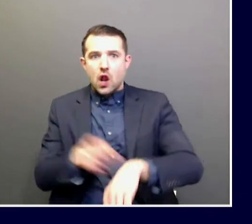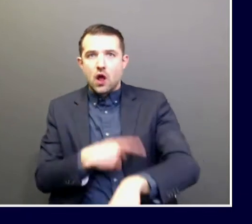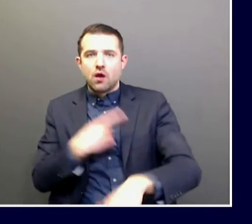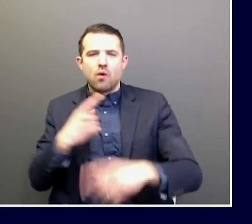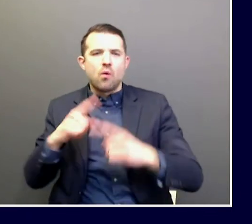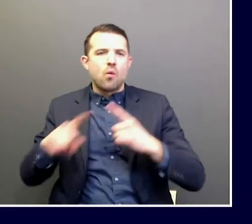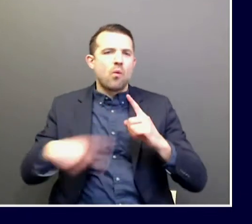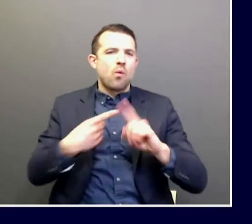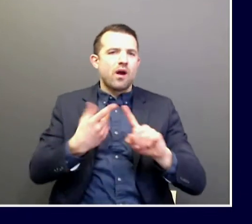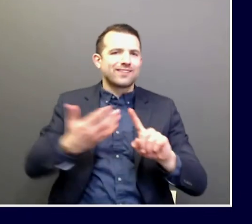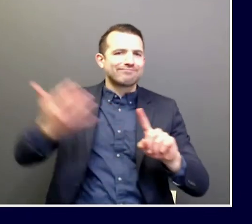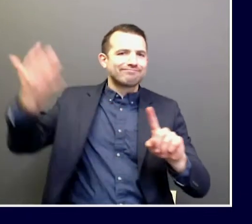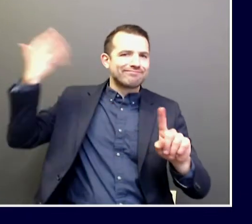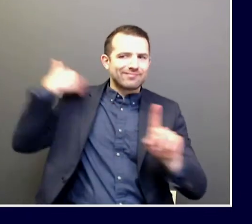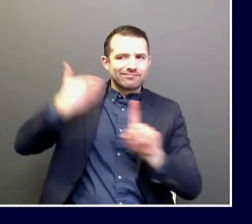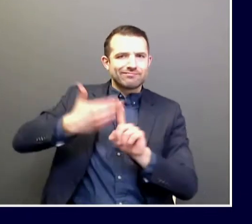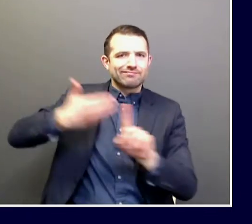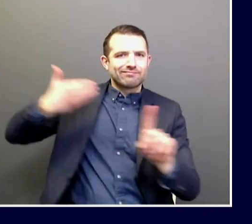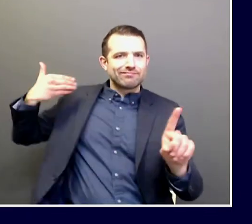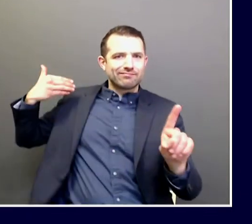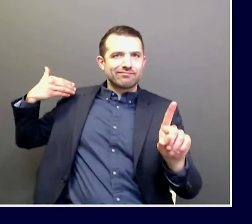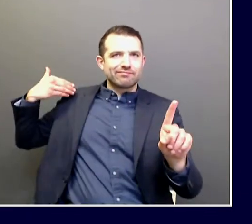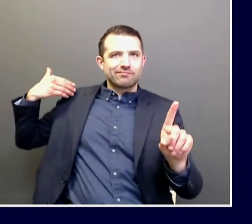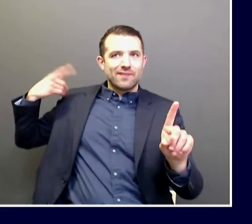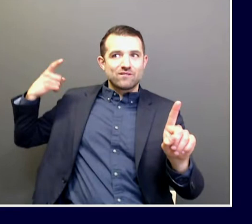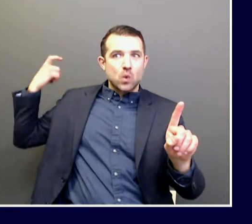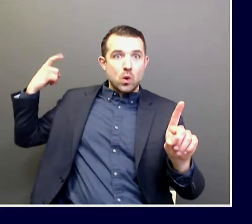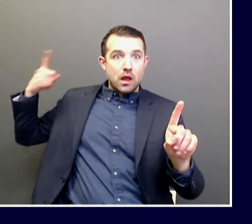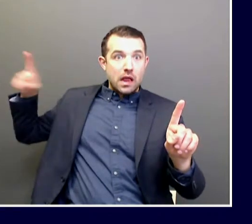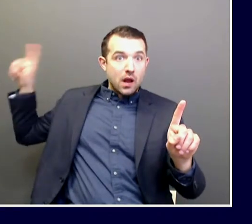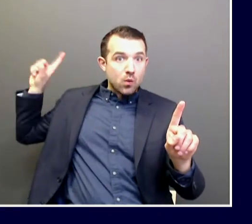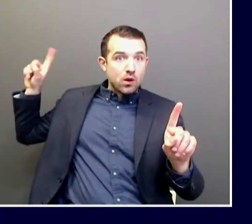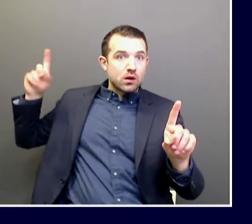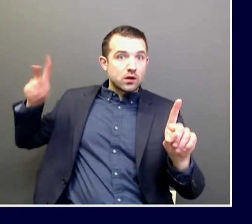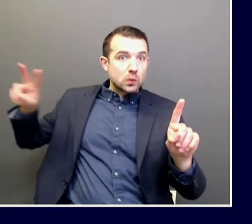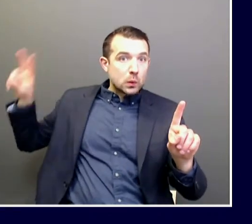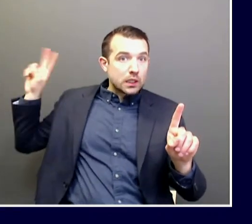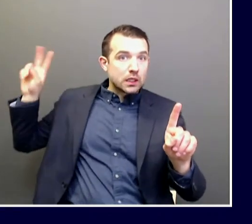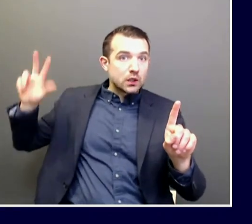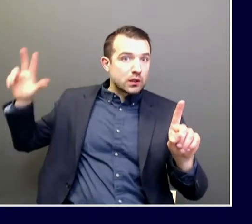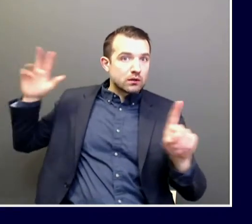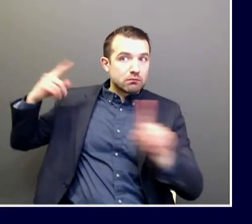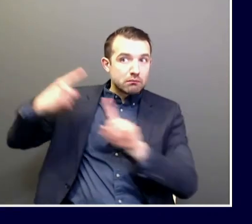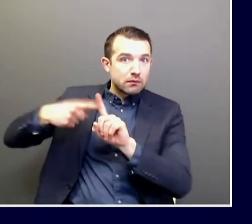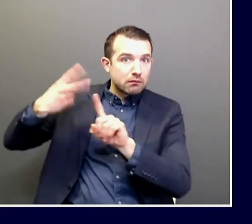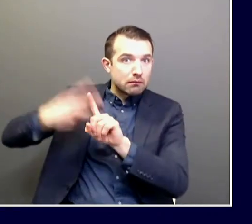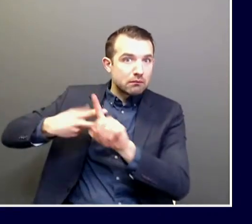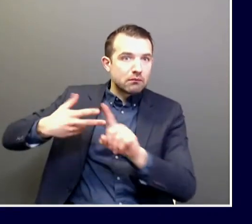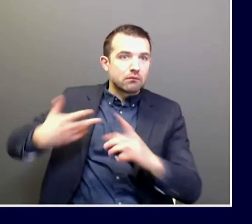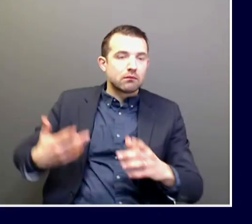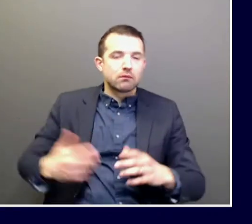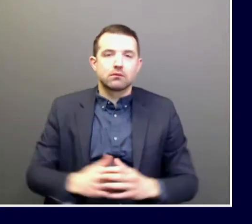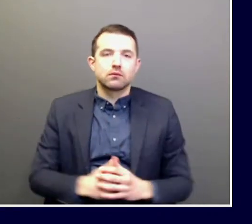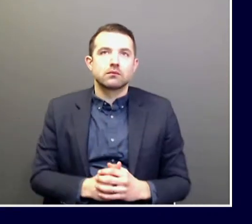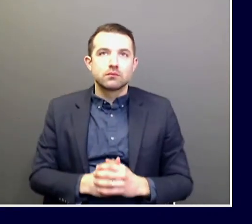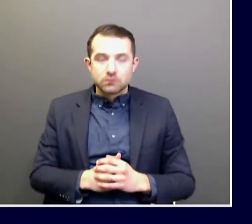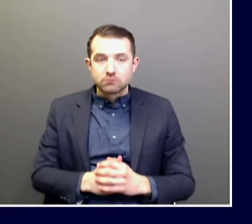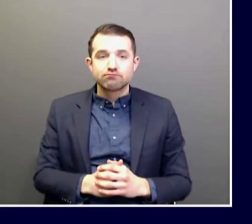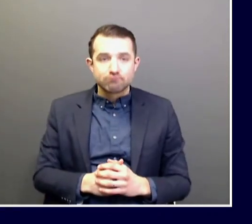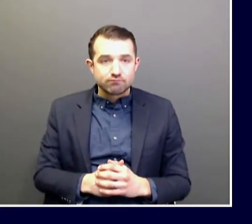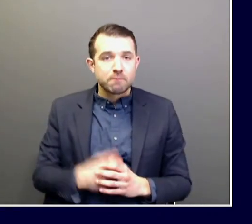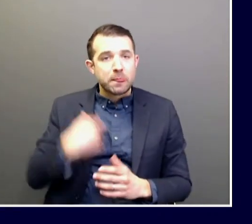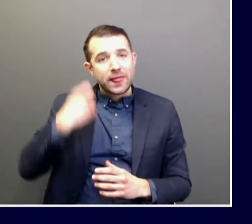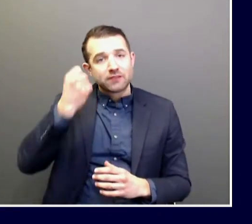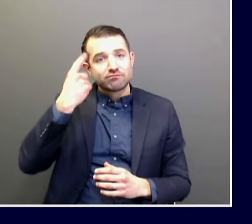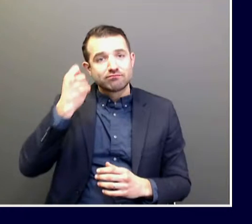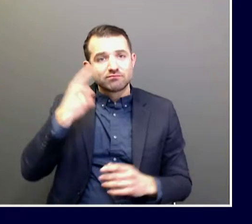some point, does it, I guess, not matter whether it's carried out to fruition? No, it's a good question, Brian. It does matter